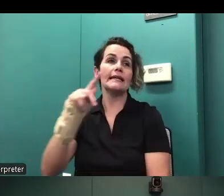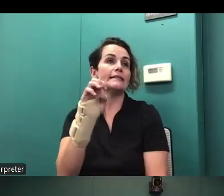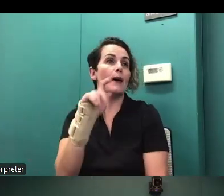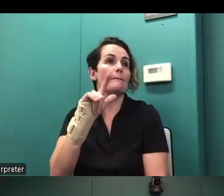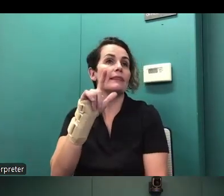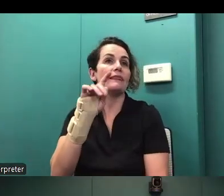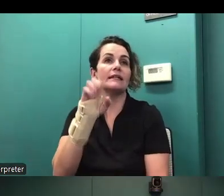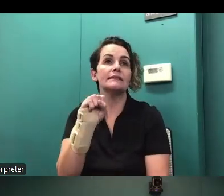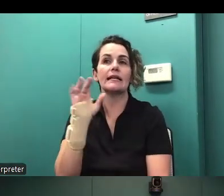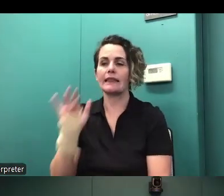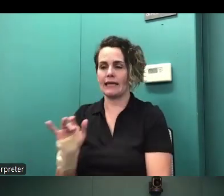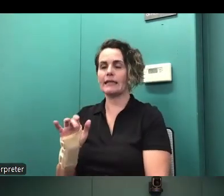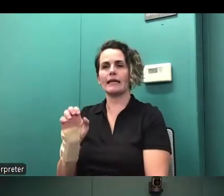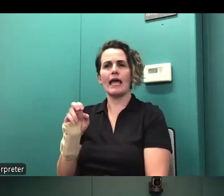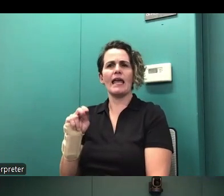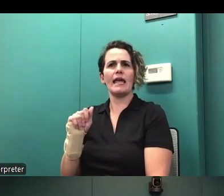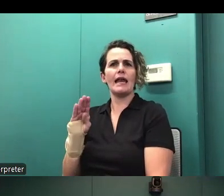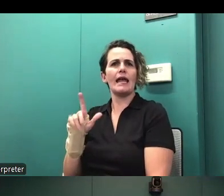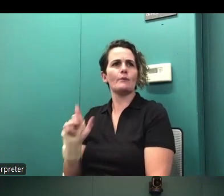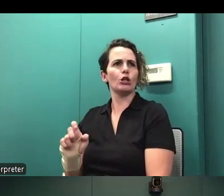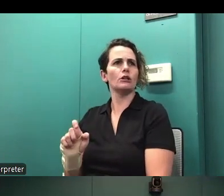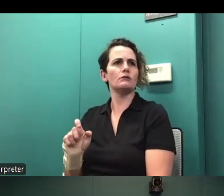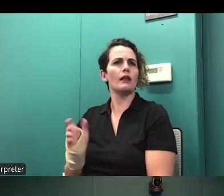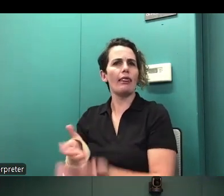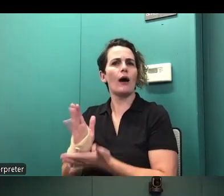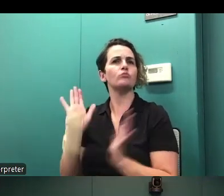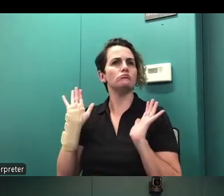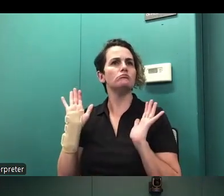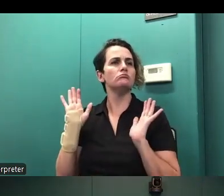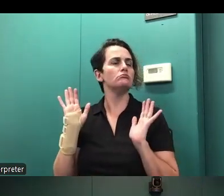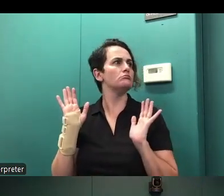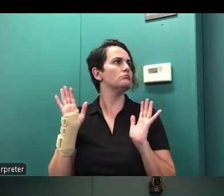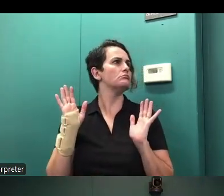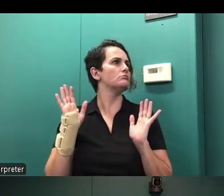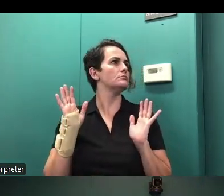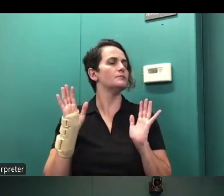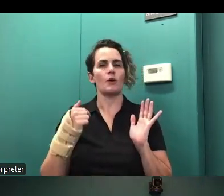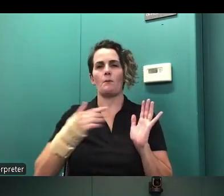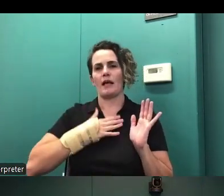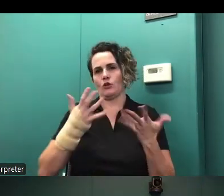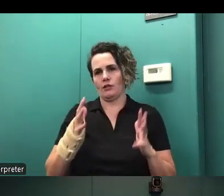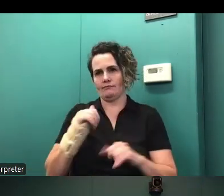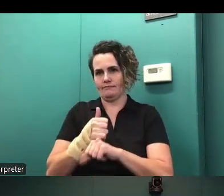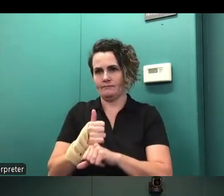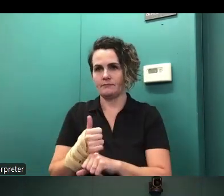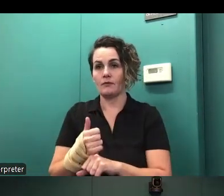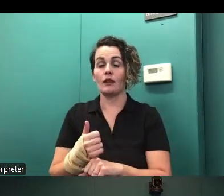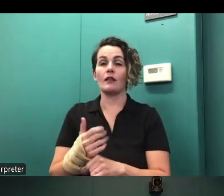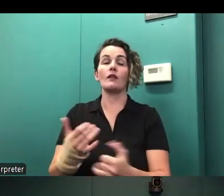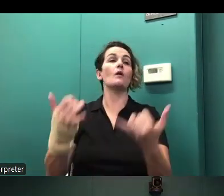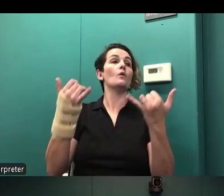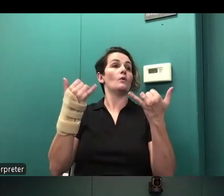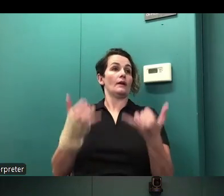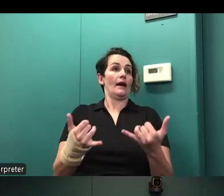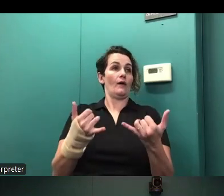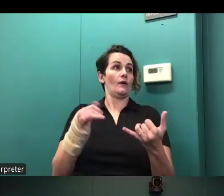And you click enable. Wait a minute, Okay. where's template? Oh, already got second. Yours is It's already enabled. It's already good. Okay, so it's already enabled. So now,